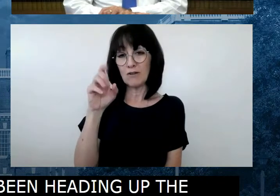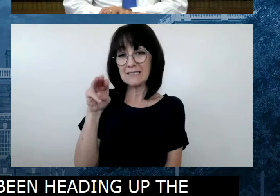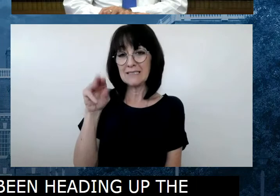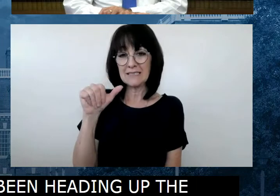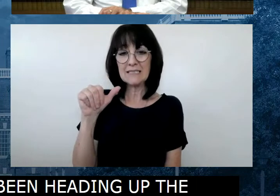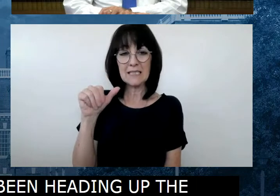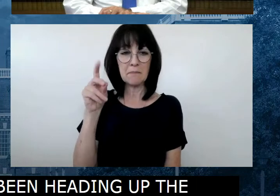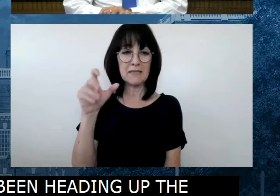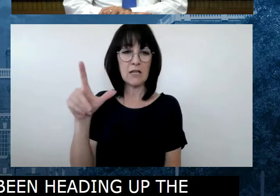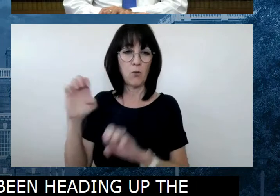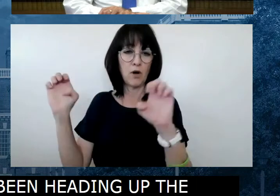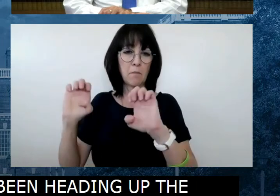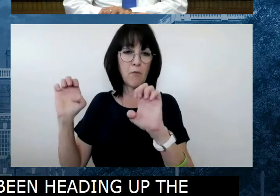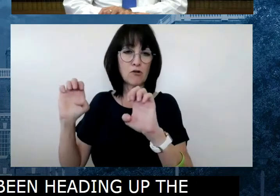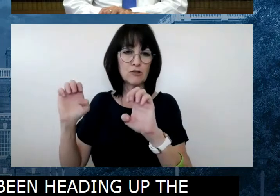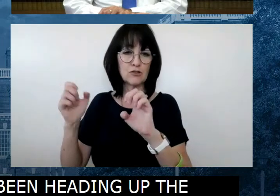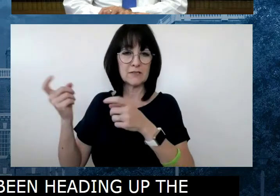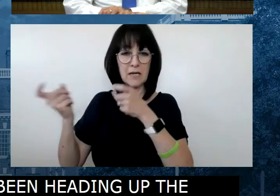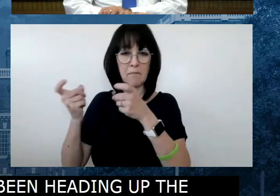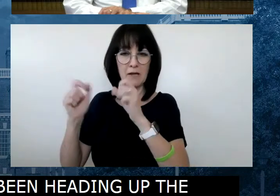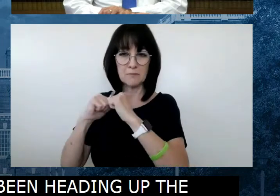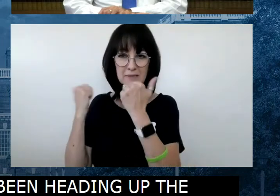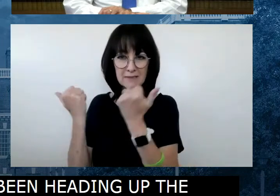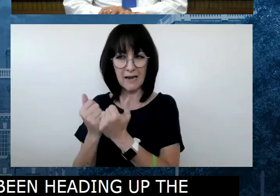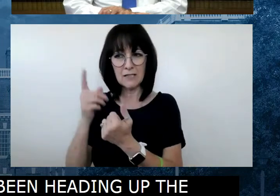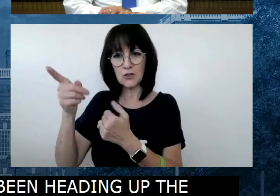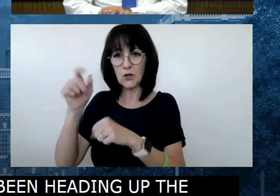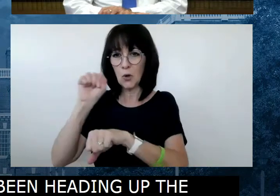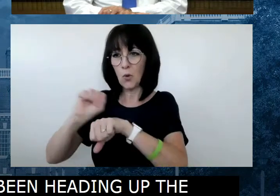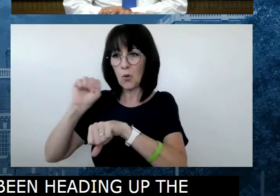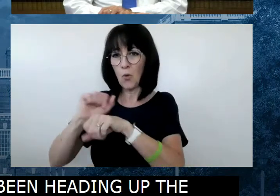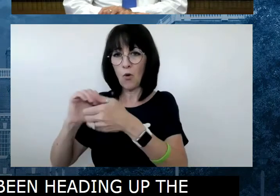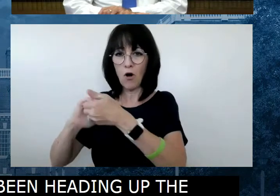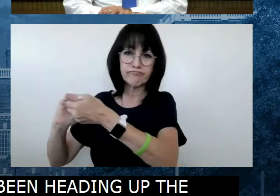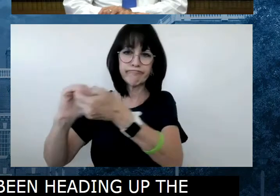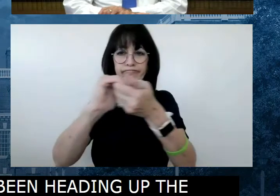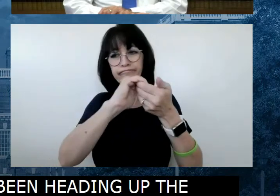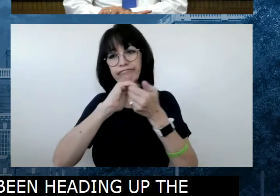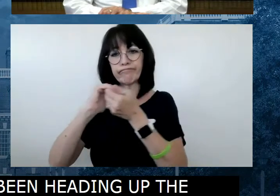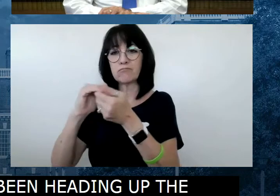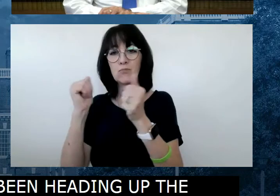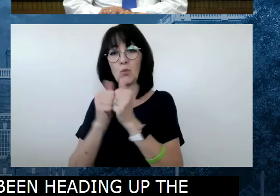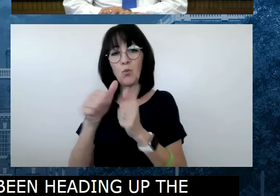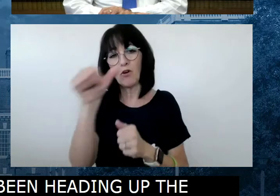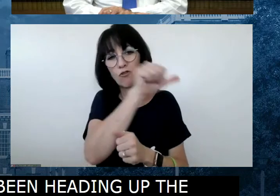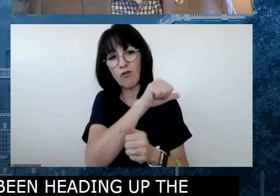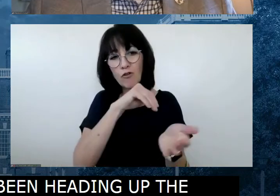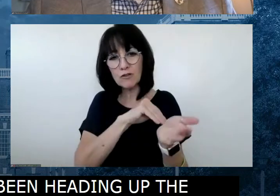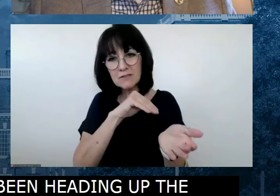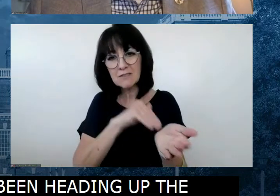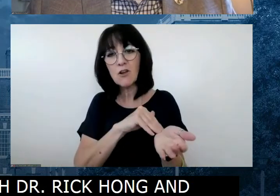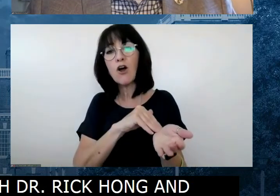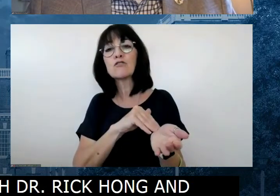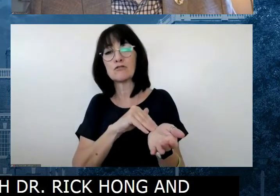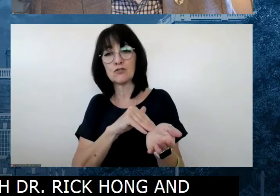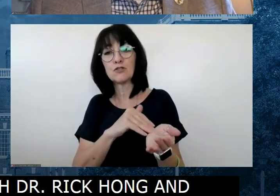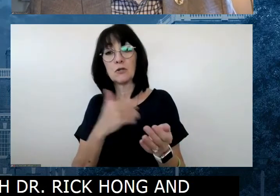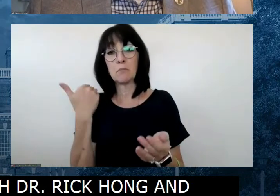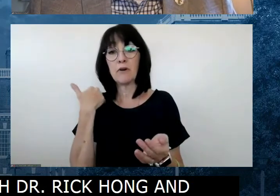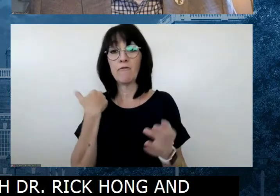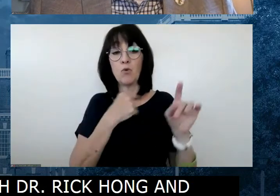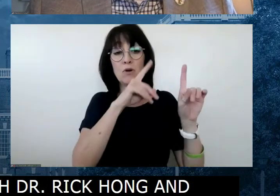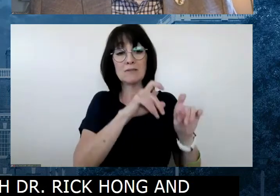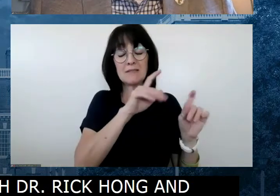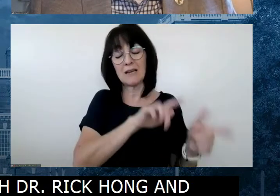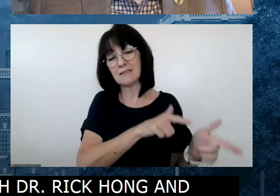all of our partners. Right now, it's coming down to the pharmacies, AJ. They're really stepping up big for us. No, it is, sir. And good afternoon,